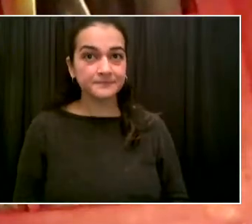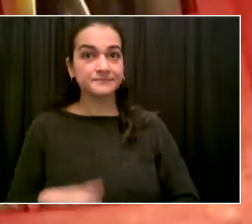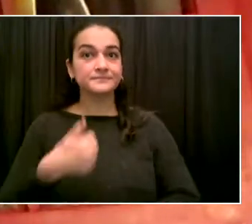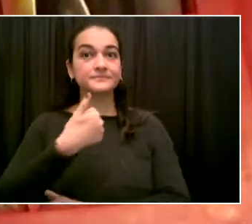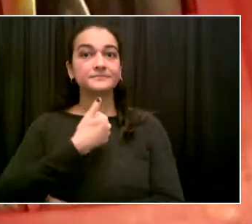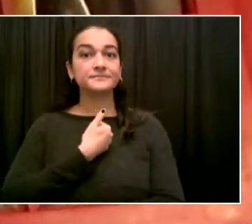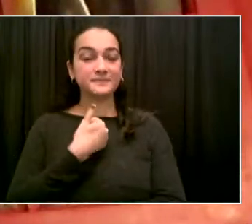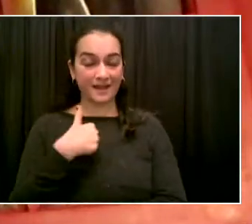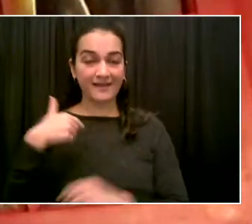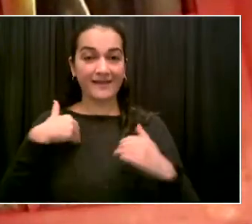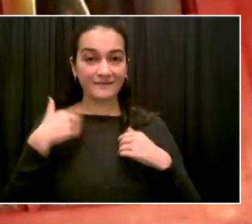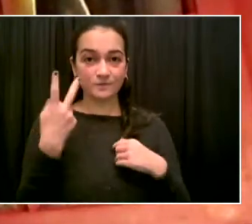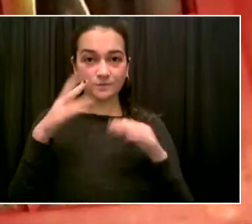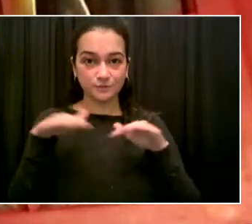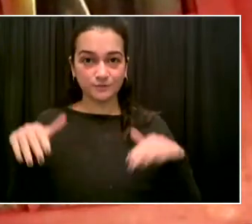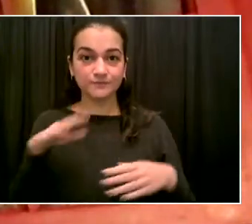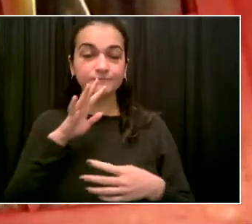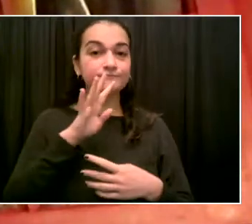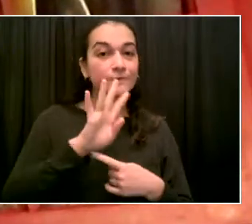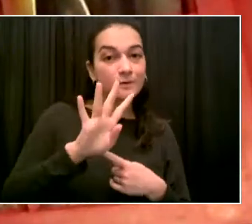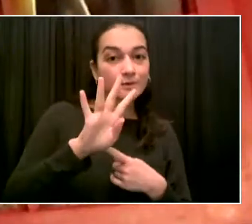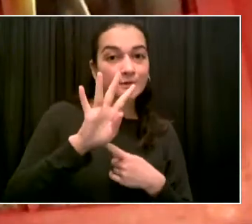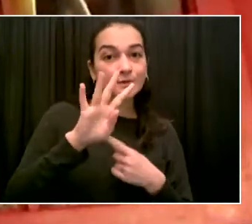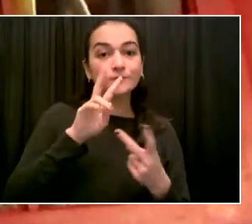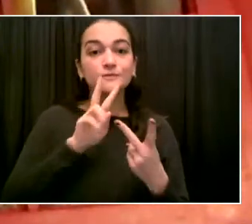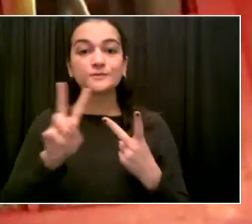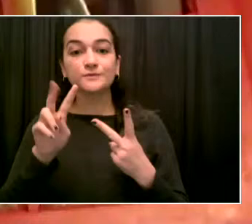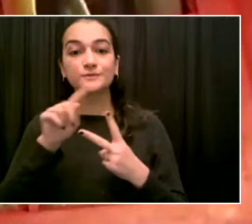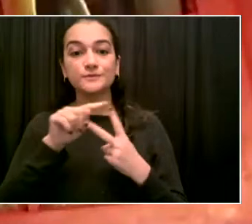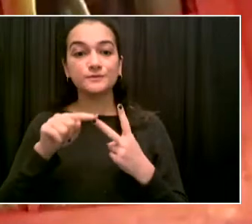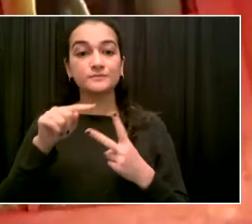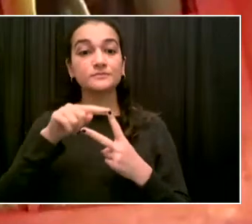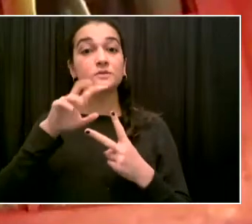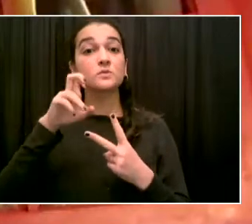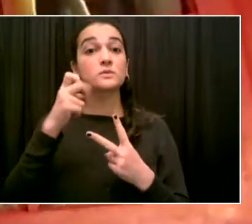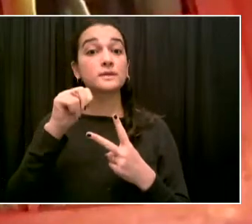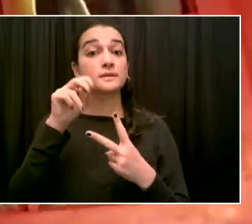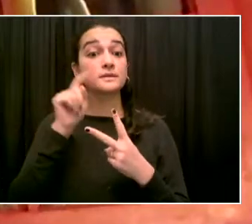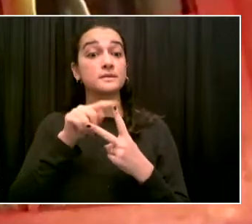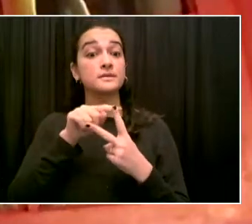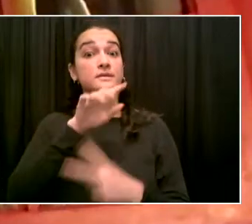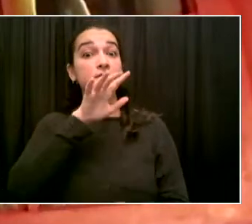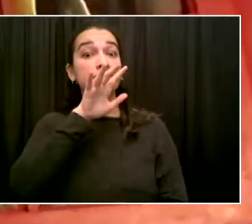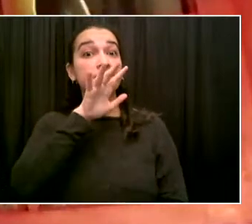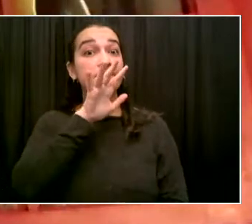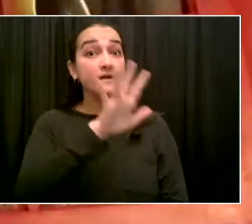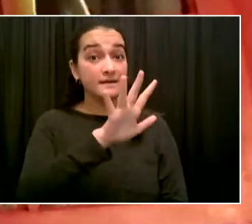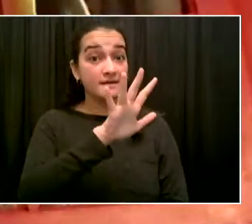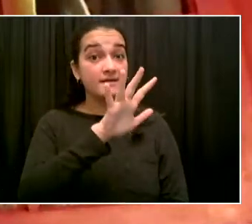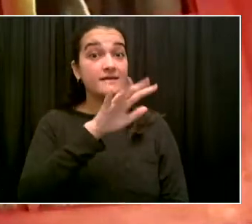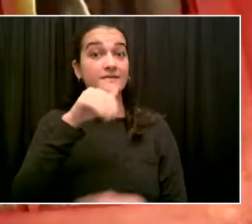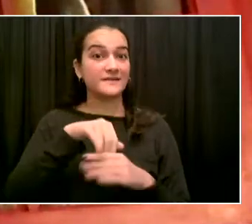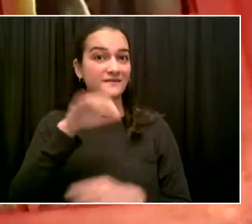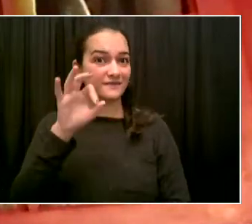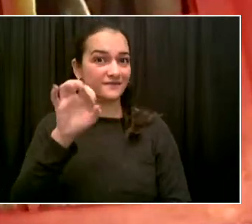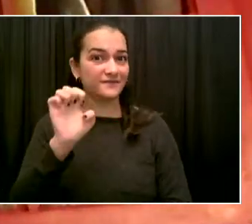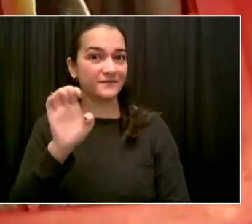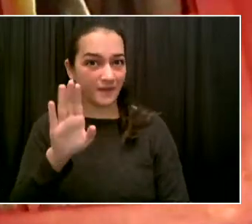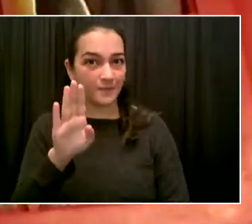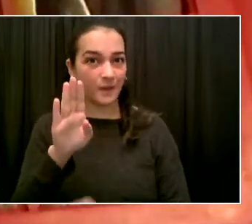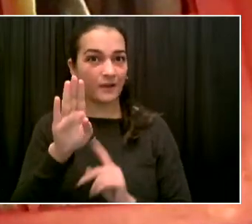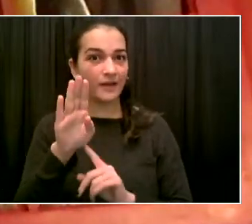February. And I cannot wait for her to go in on her 5th birthday and get that